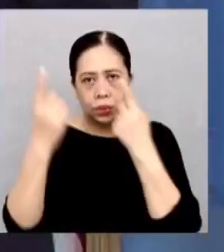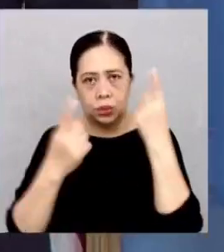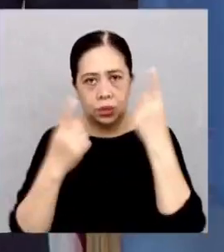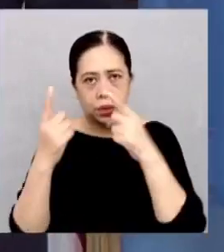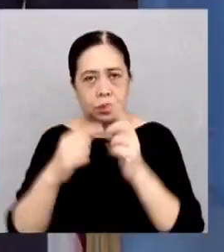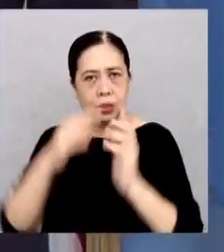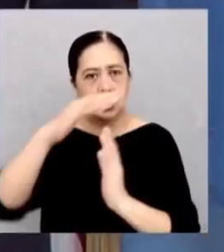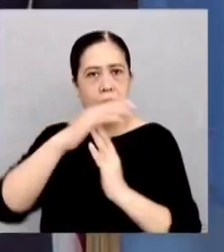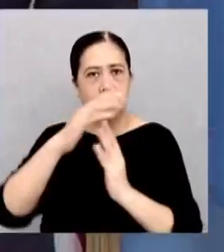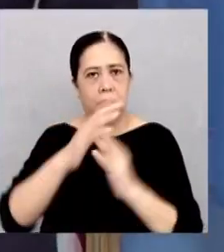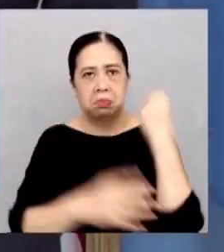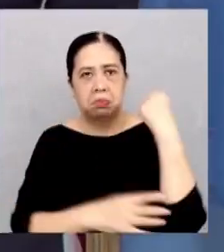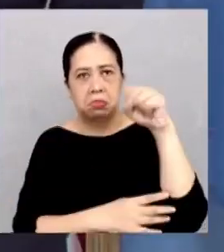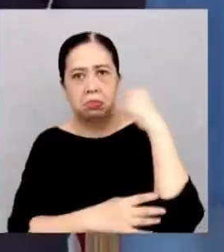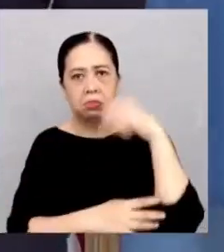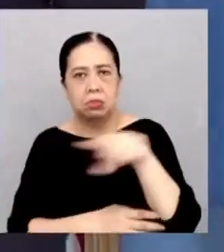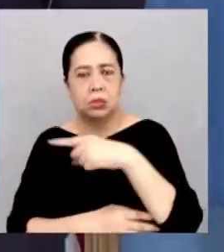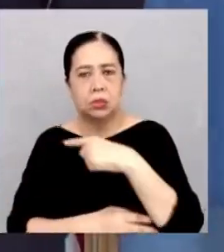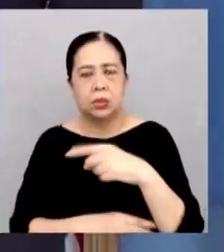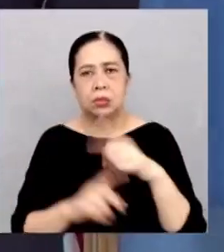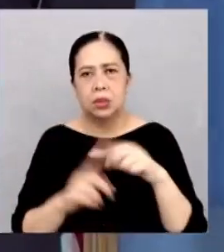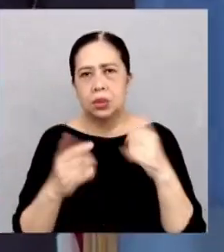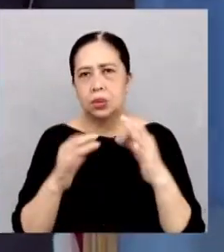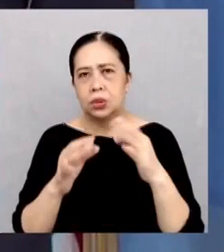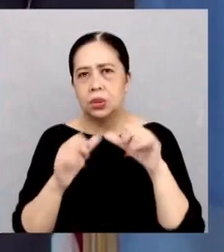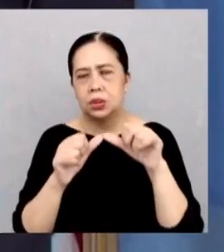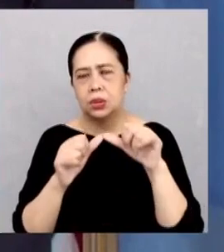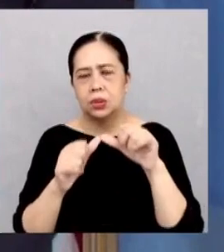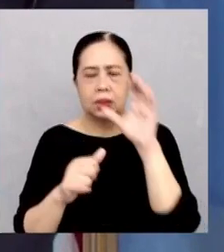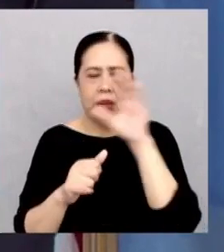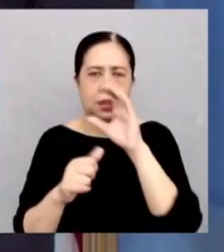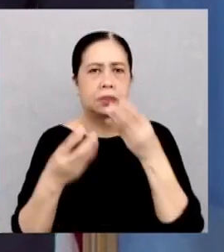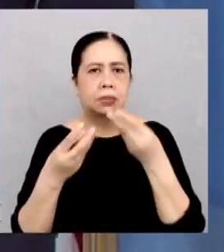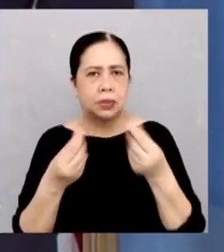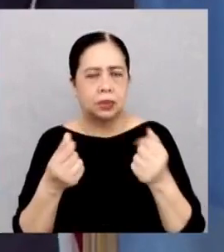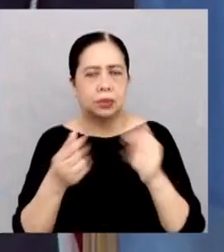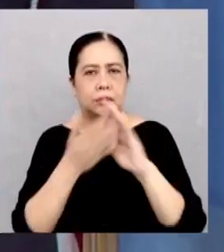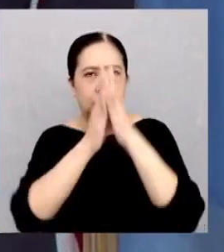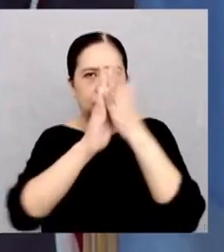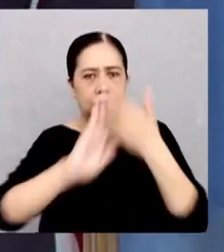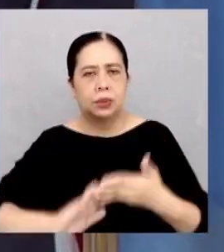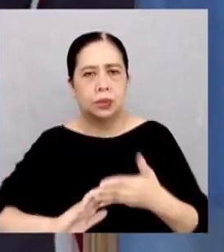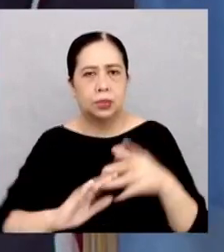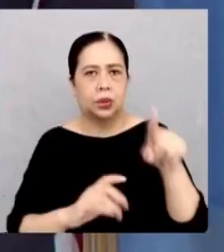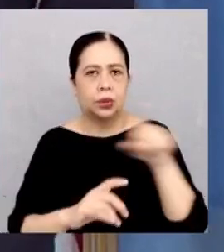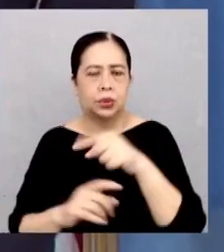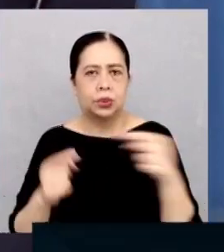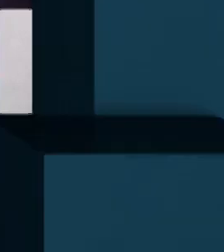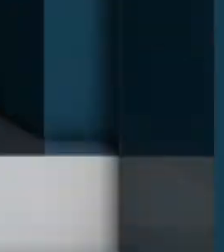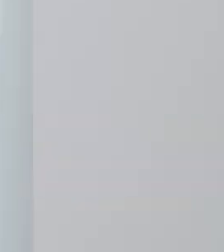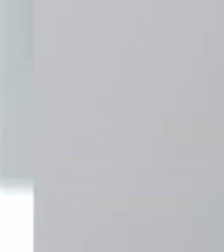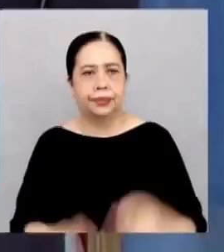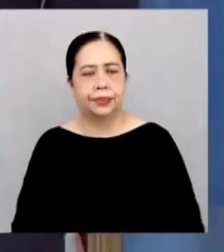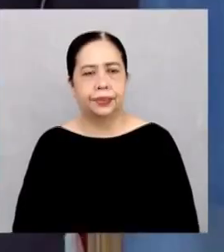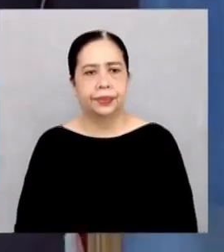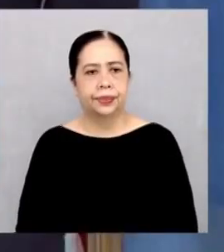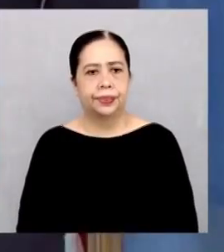ceasefire violations in Sudan, but it vows to continue finding a peaceful resolution to the conflict.